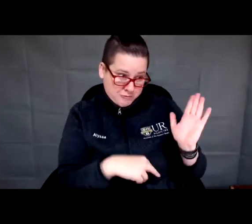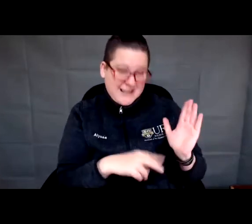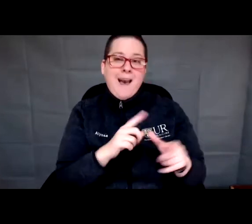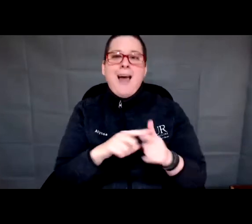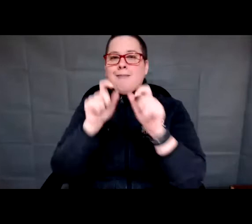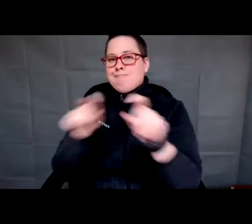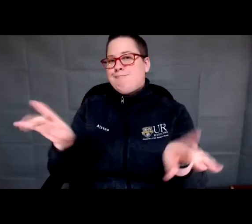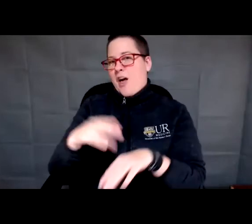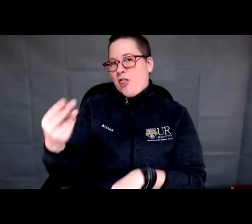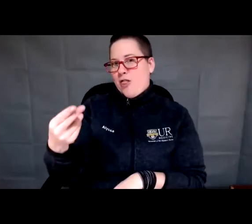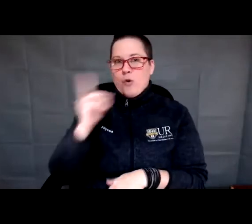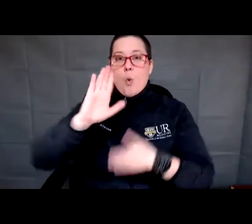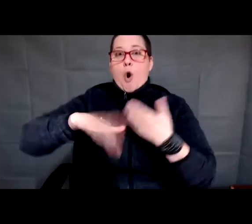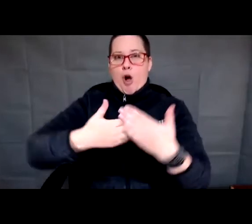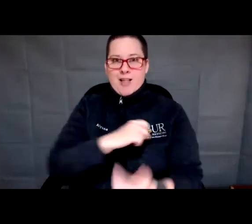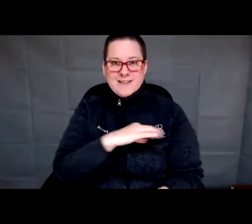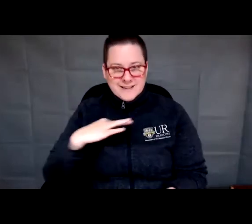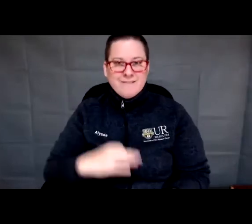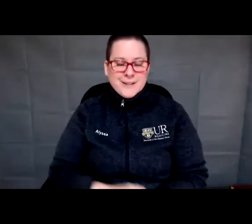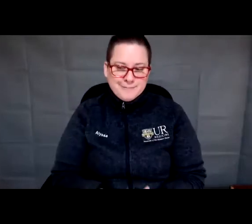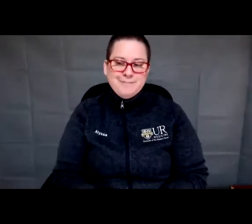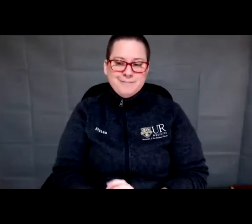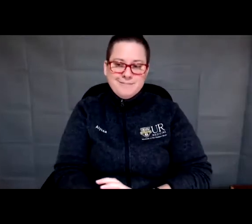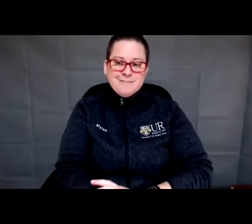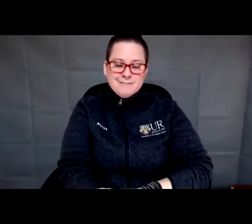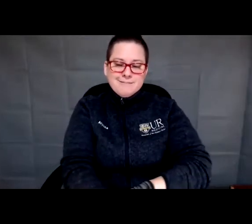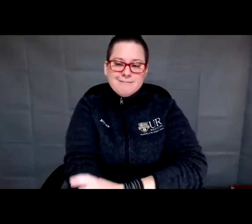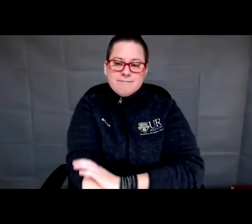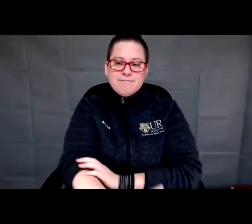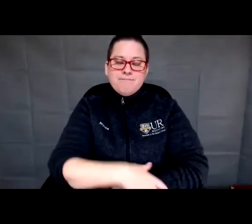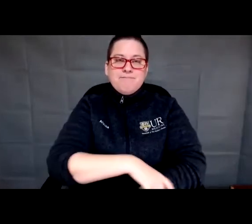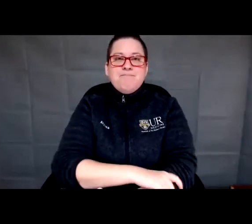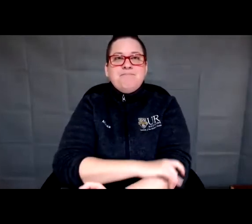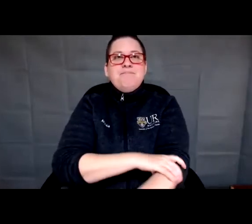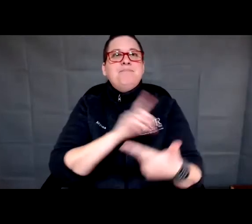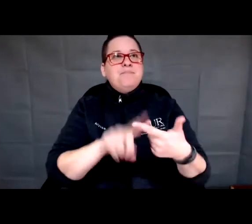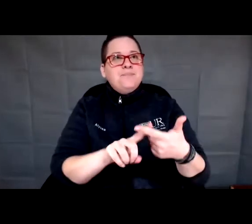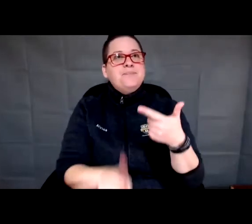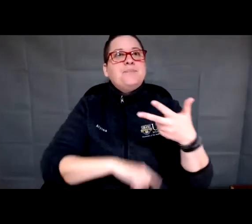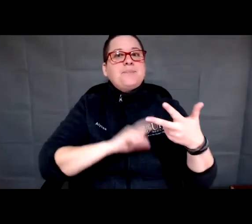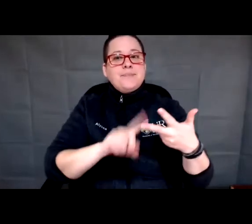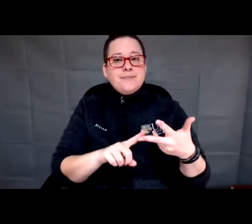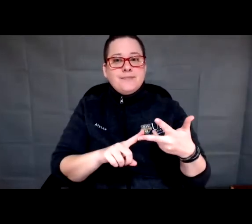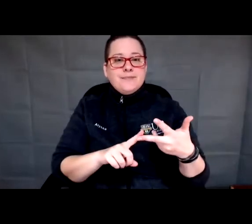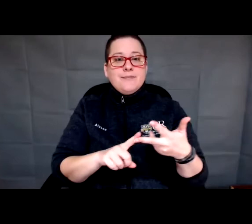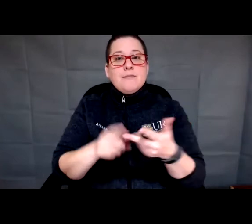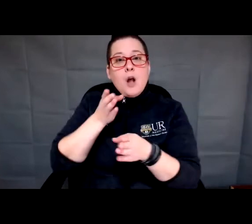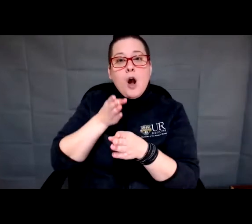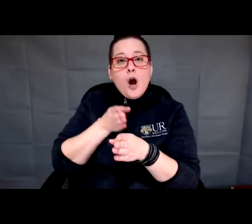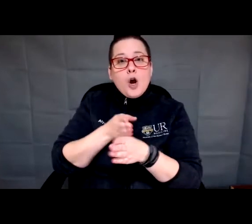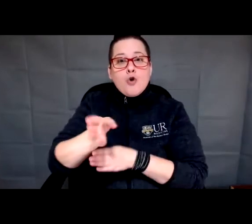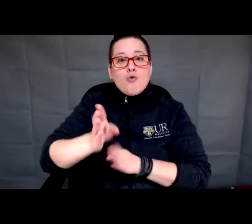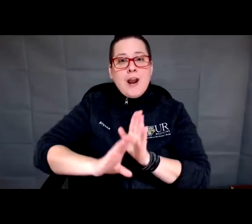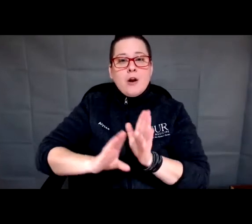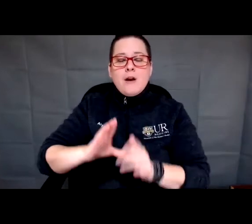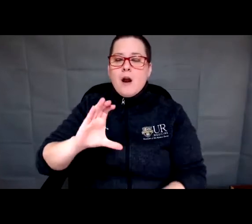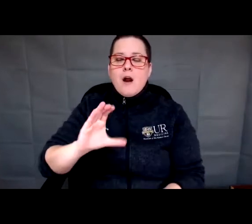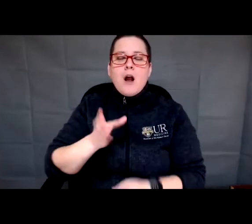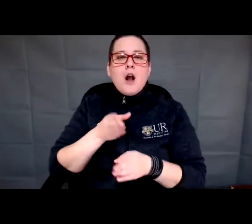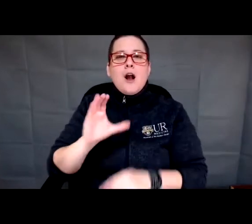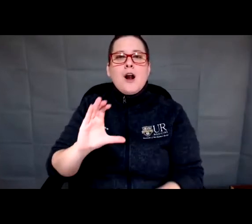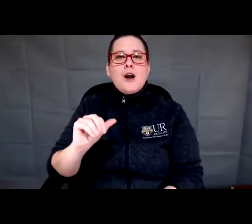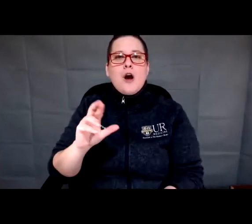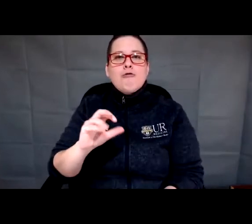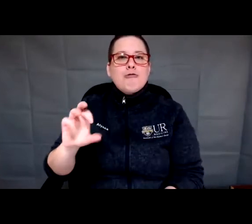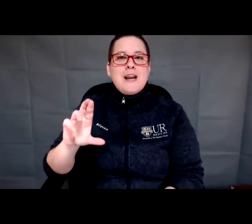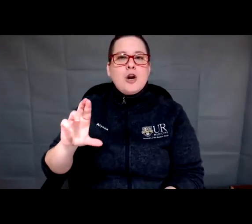memo. And so we have that going on. We have the Career Path Modernization Project that continues